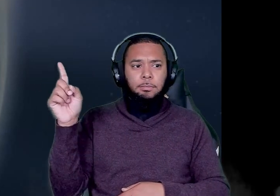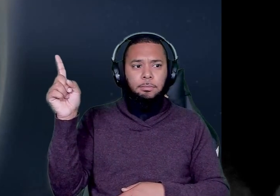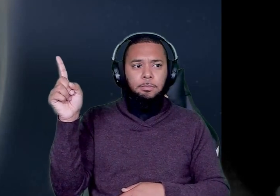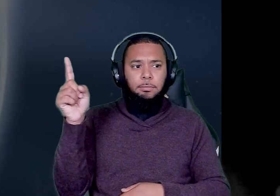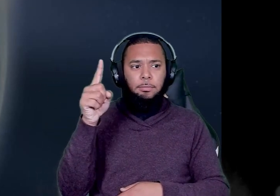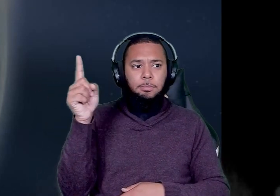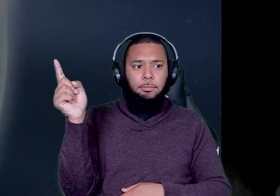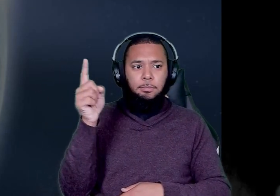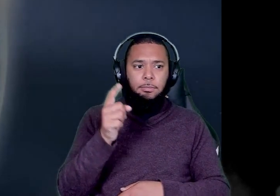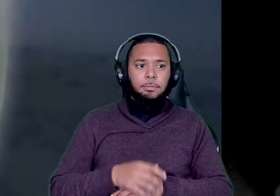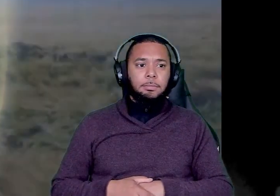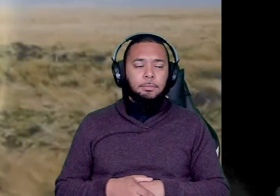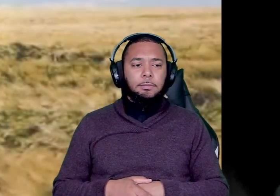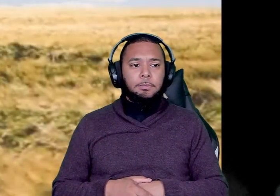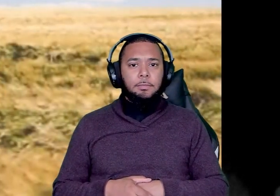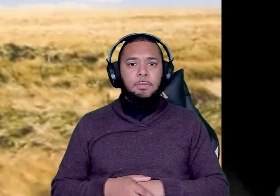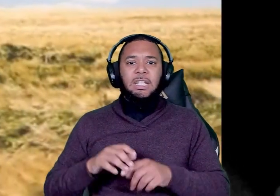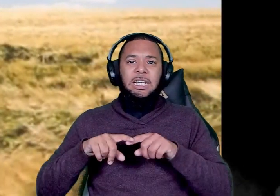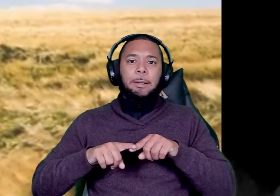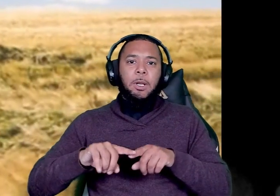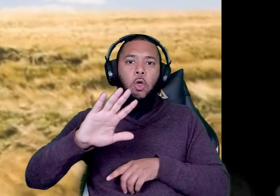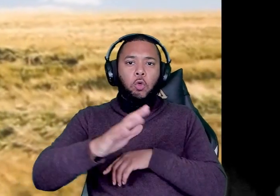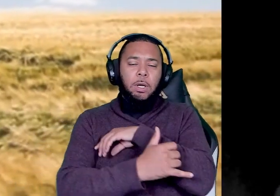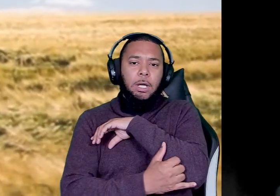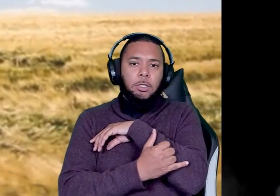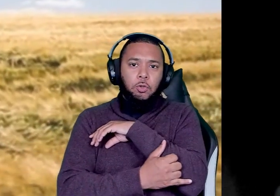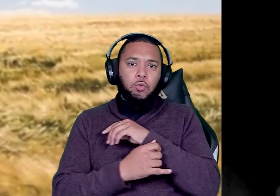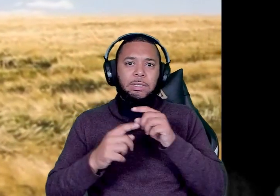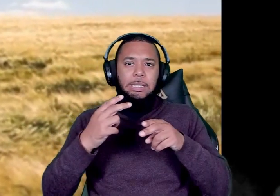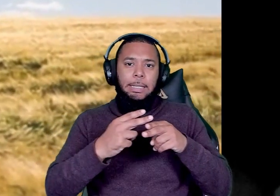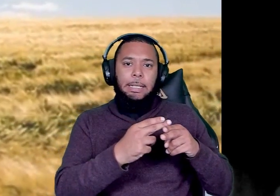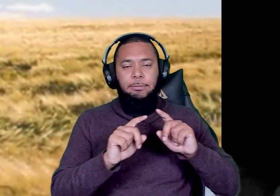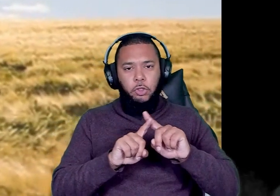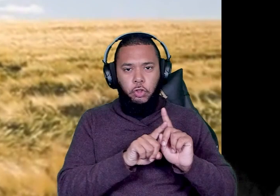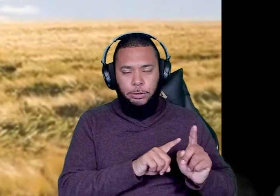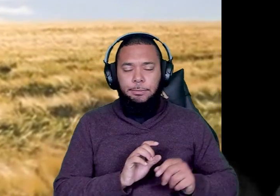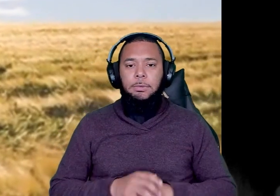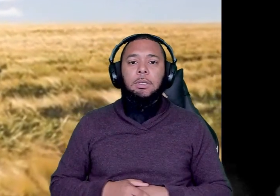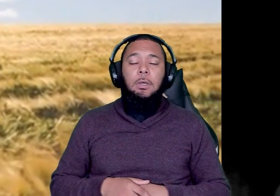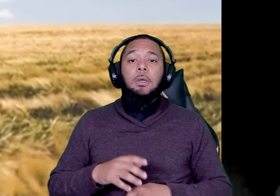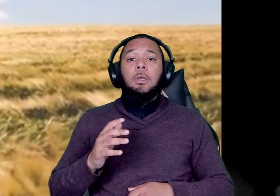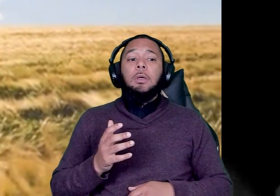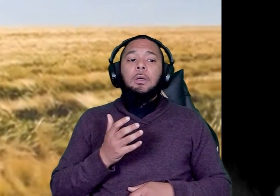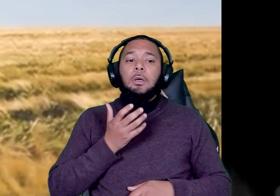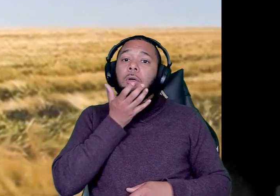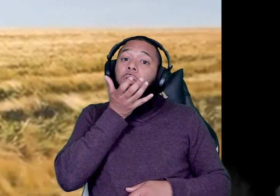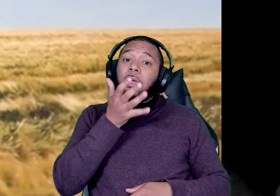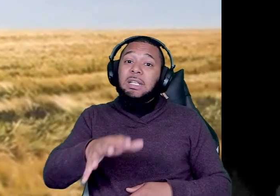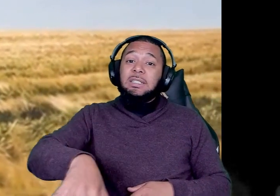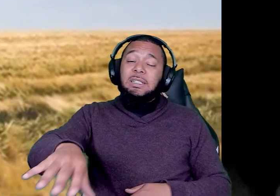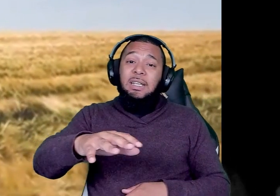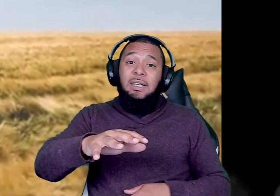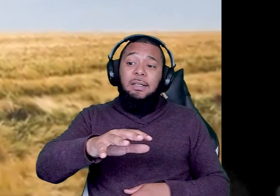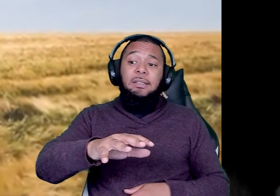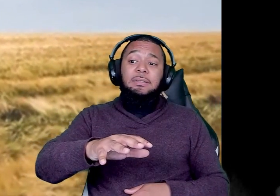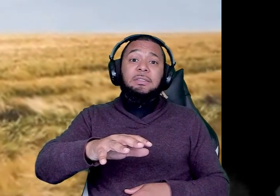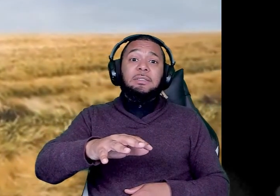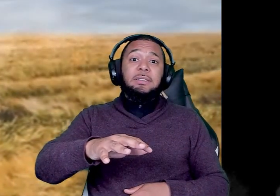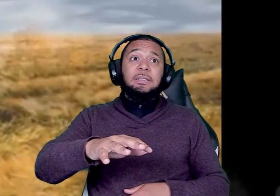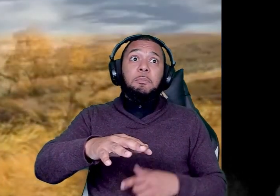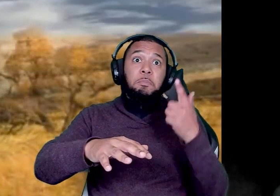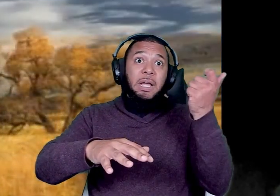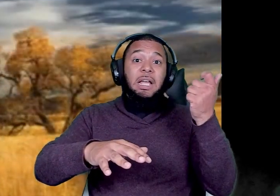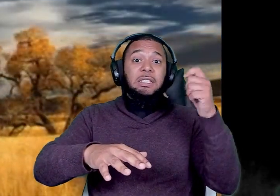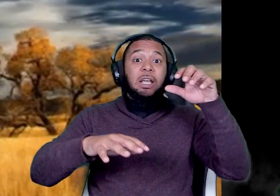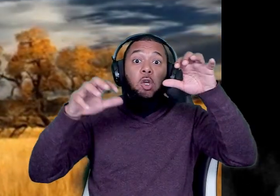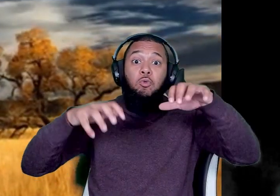pampas, depending on what country you're in. Typically, grasslands are grasslands because it doesn't rain enough to support tree growth. You may